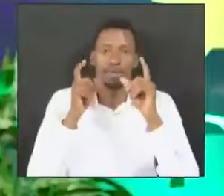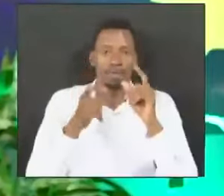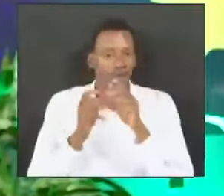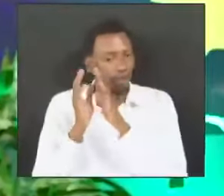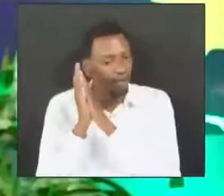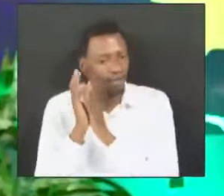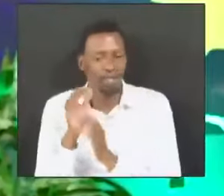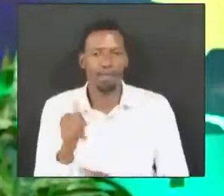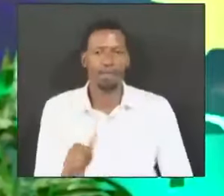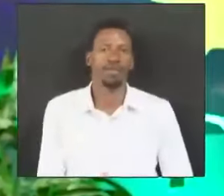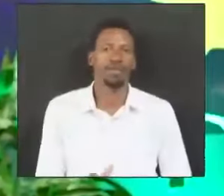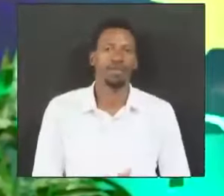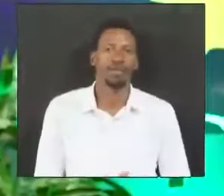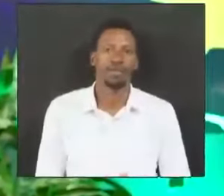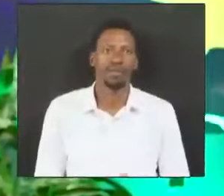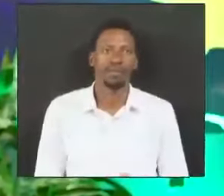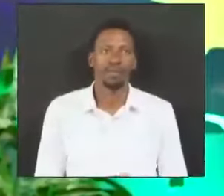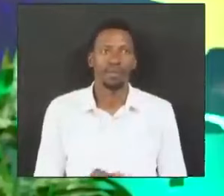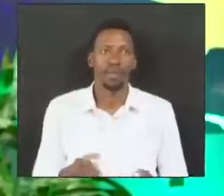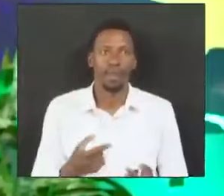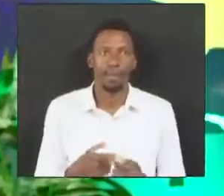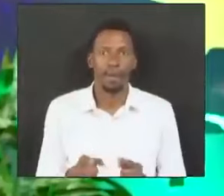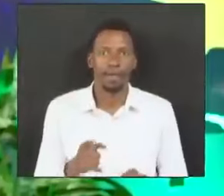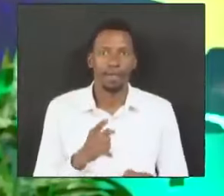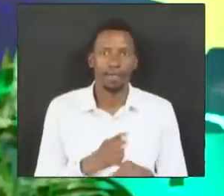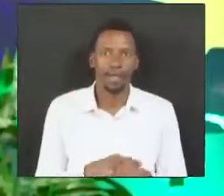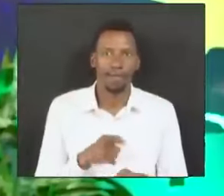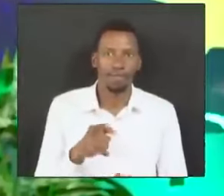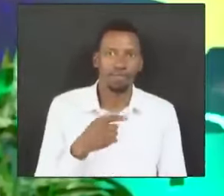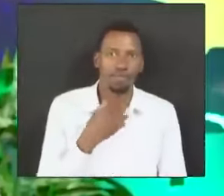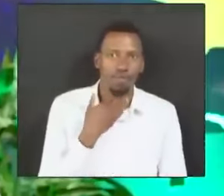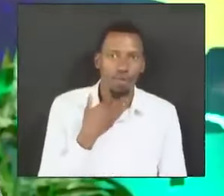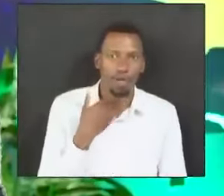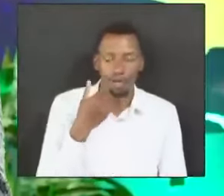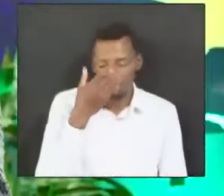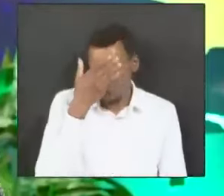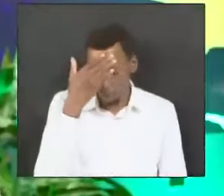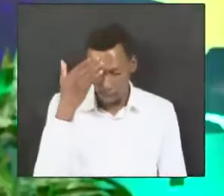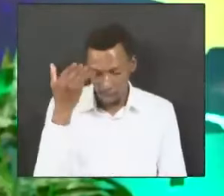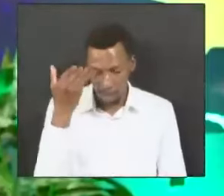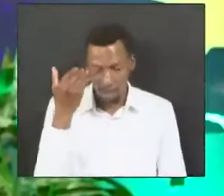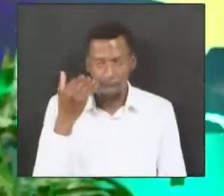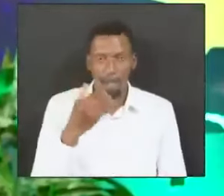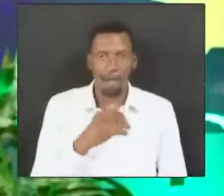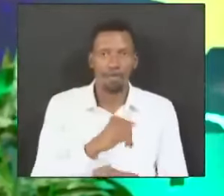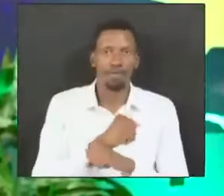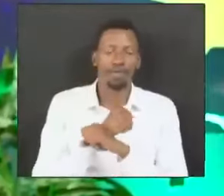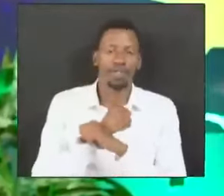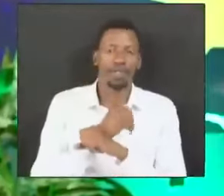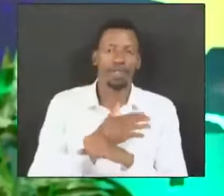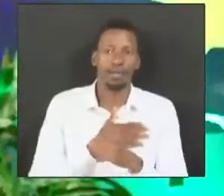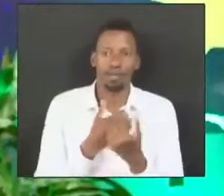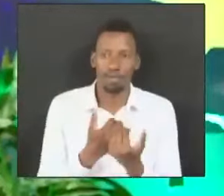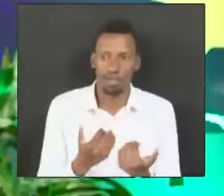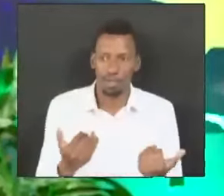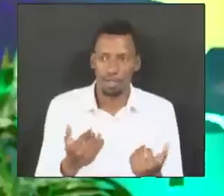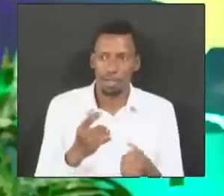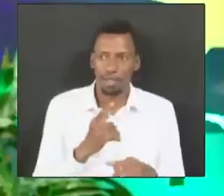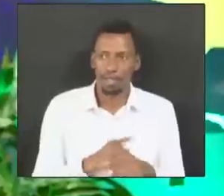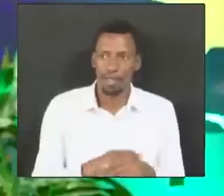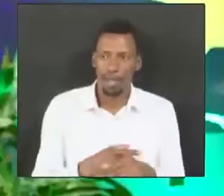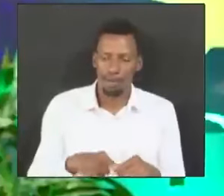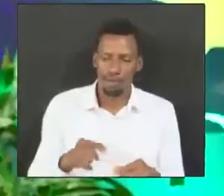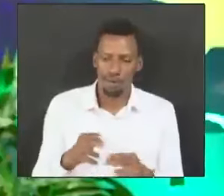sleep. But when we want to forget our children, yes, when we are about to plunge